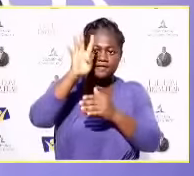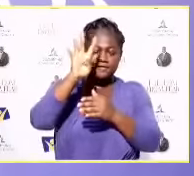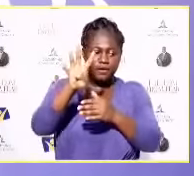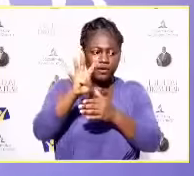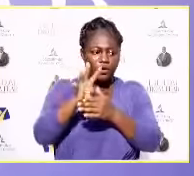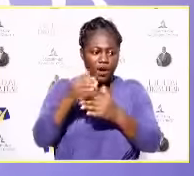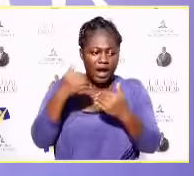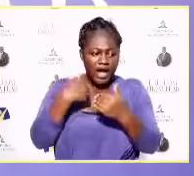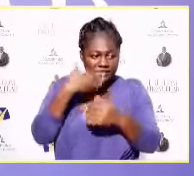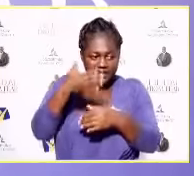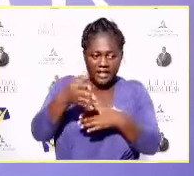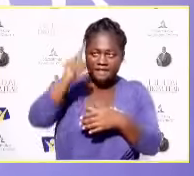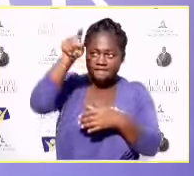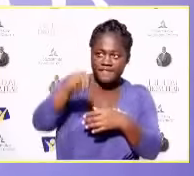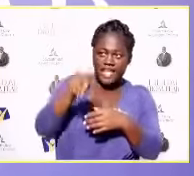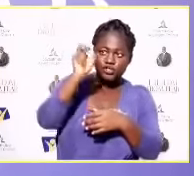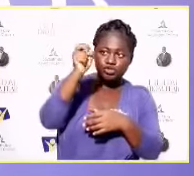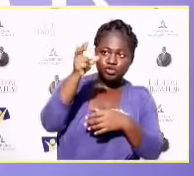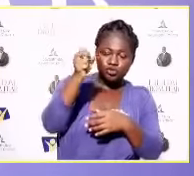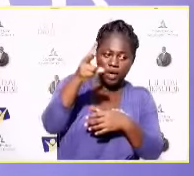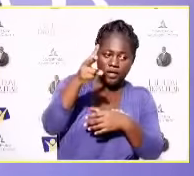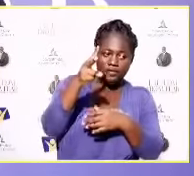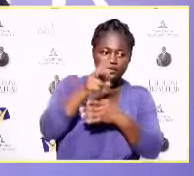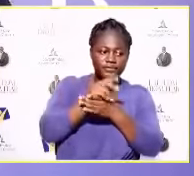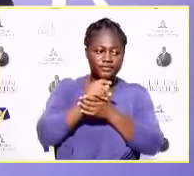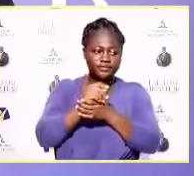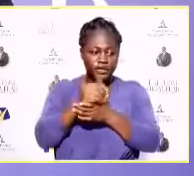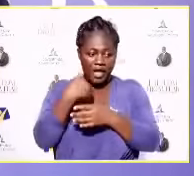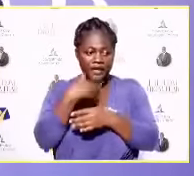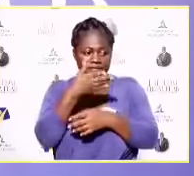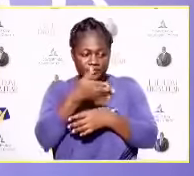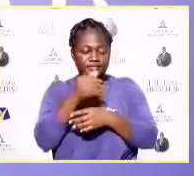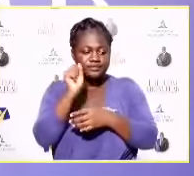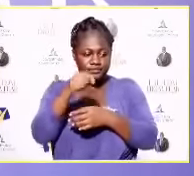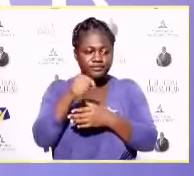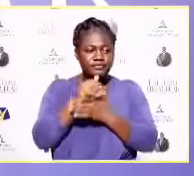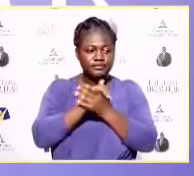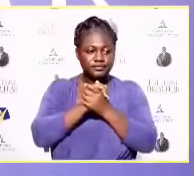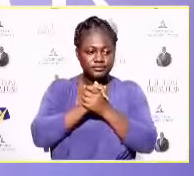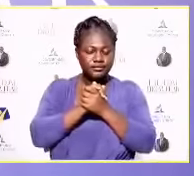you have verse 12? You do.